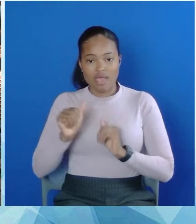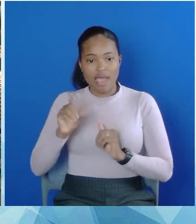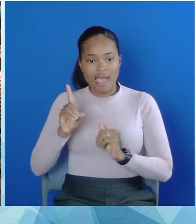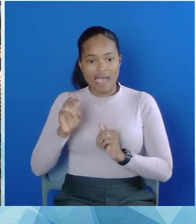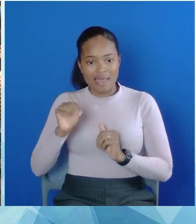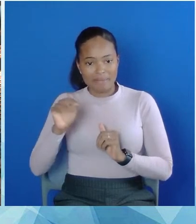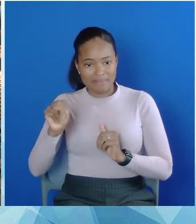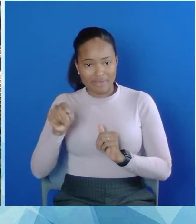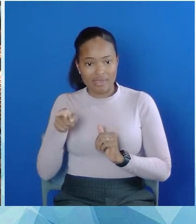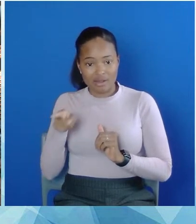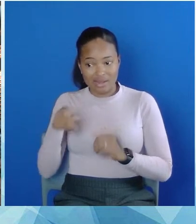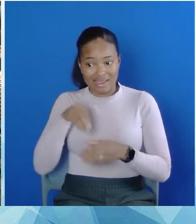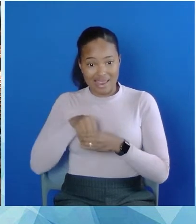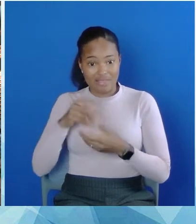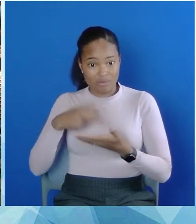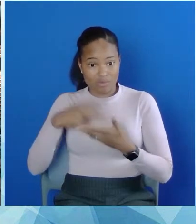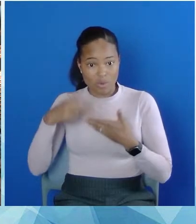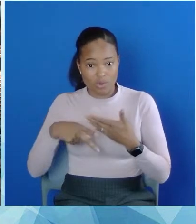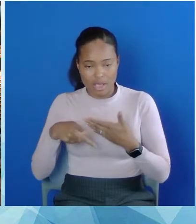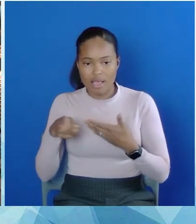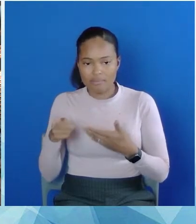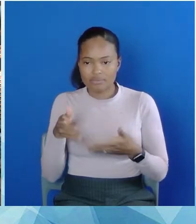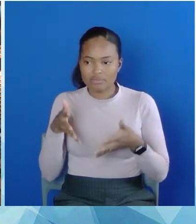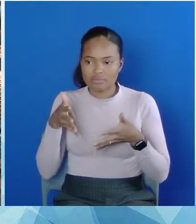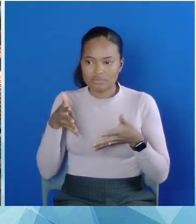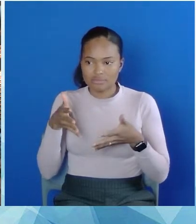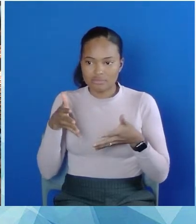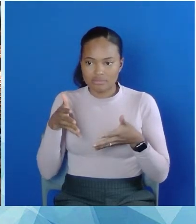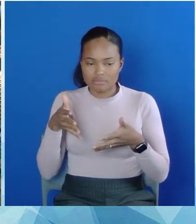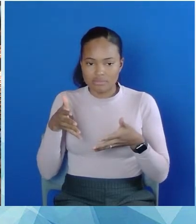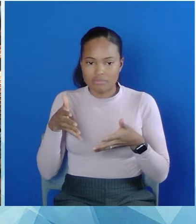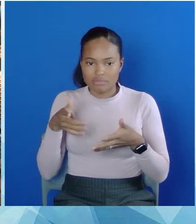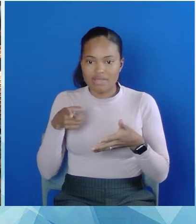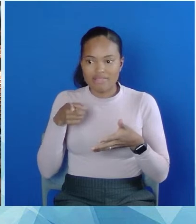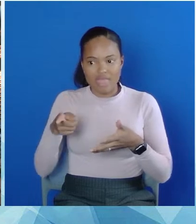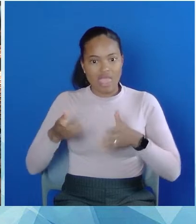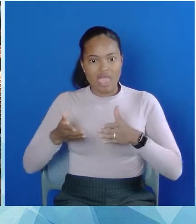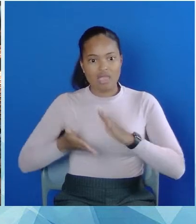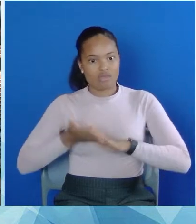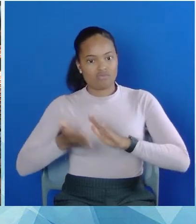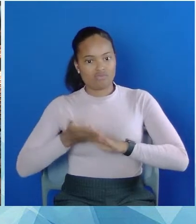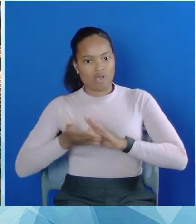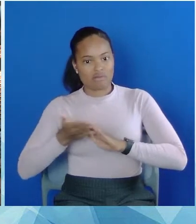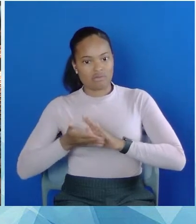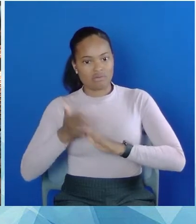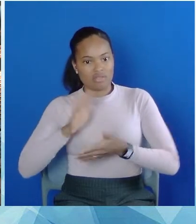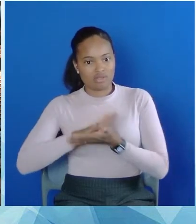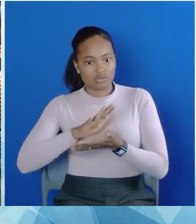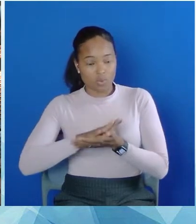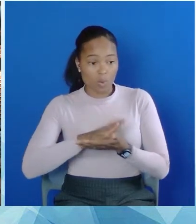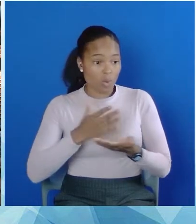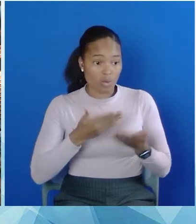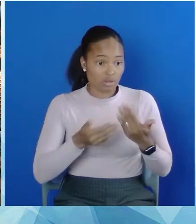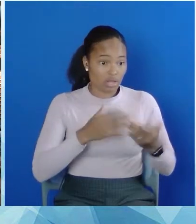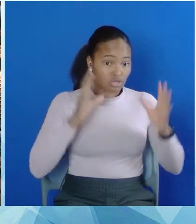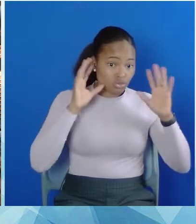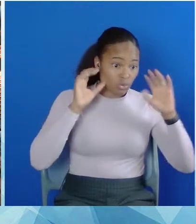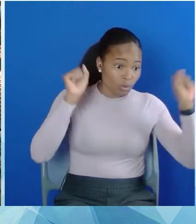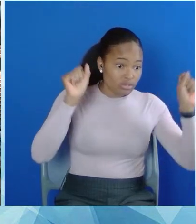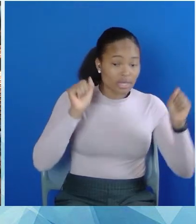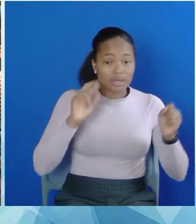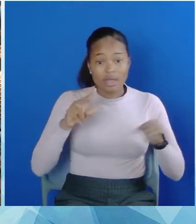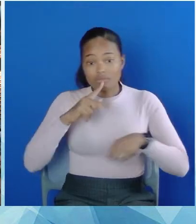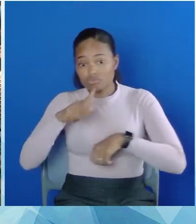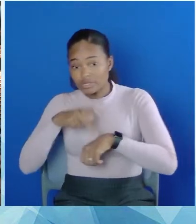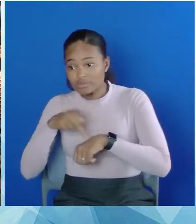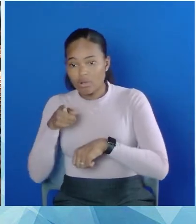the programs are typically left to the business of running the schools, whether that be the superintendent or principals.